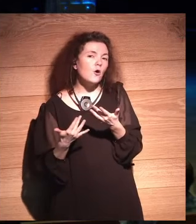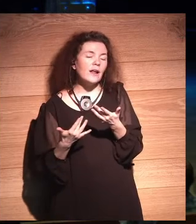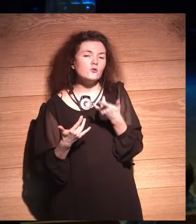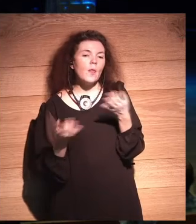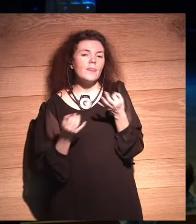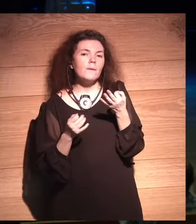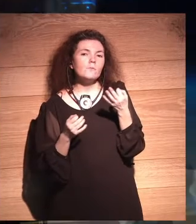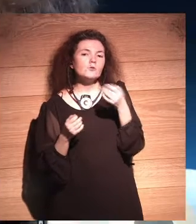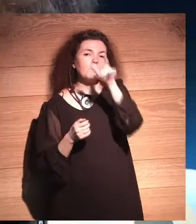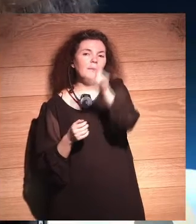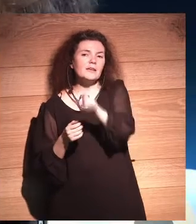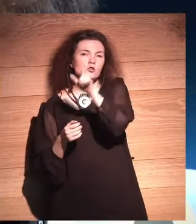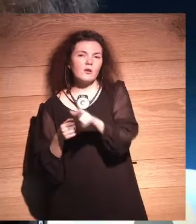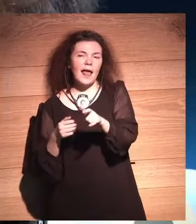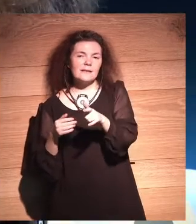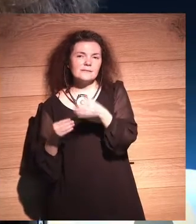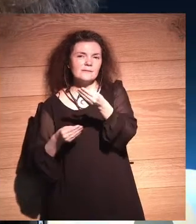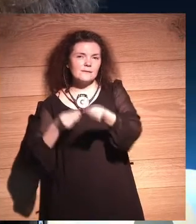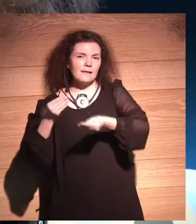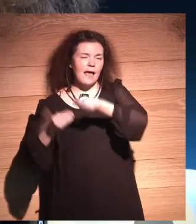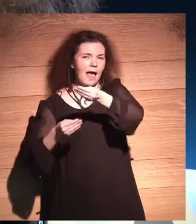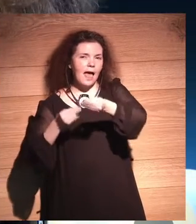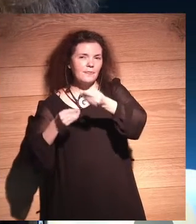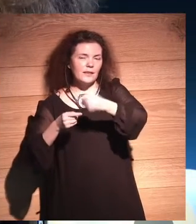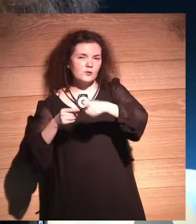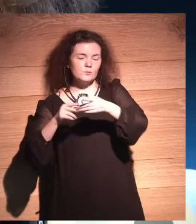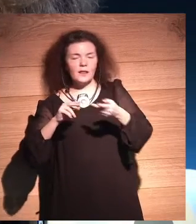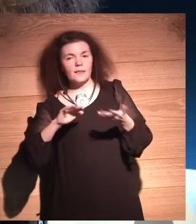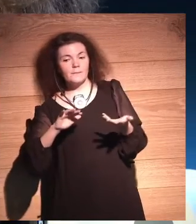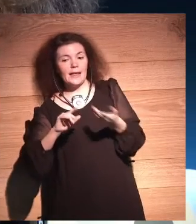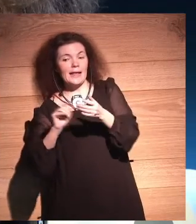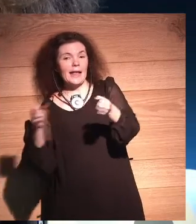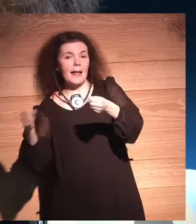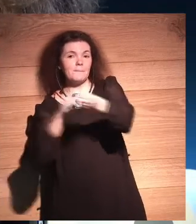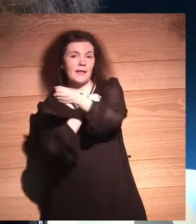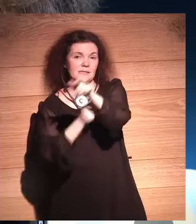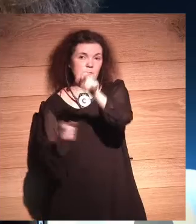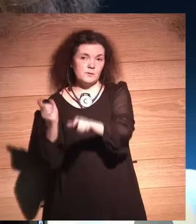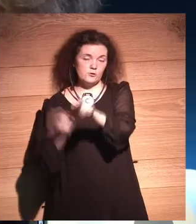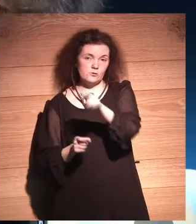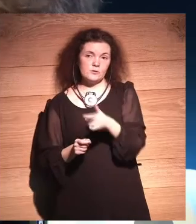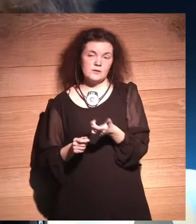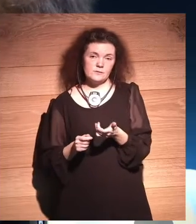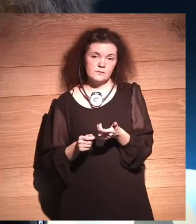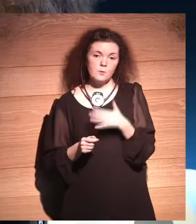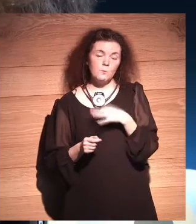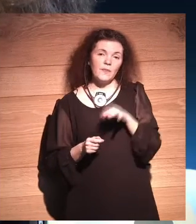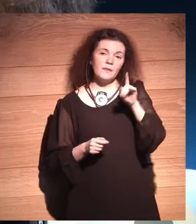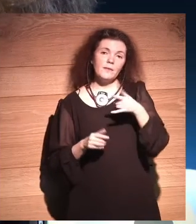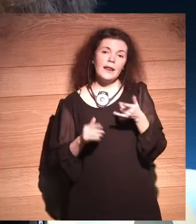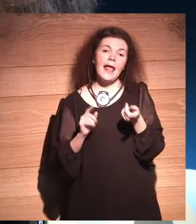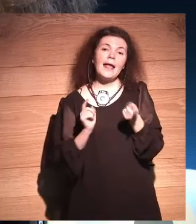about governing more effectively, this means also a big change in public administrations.